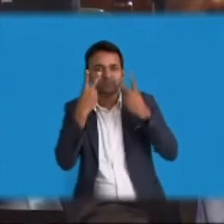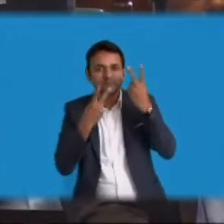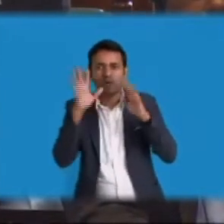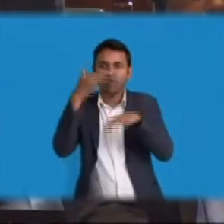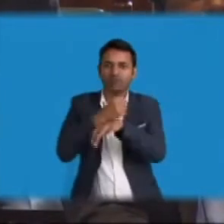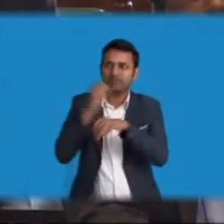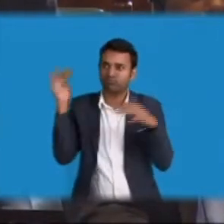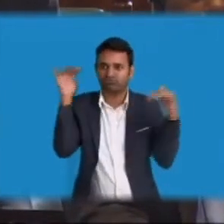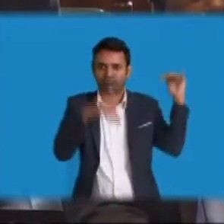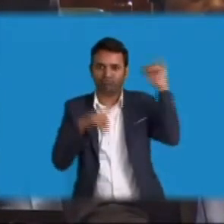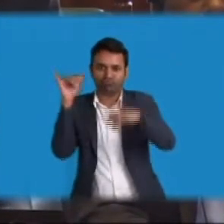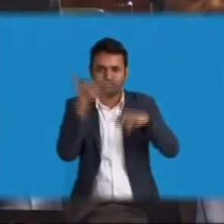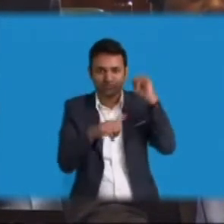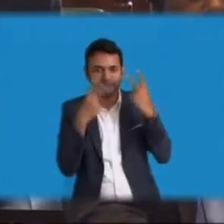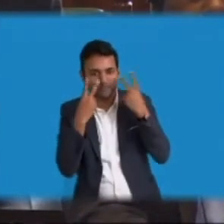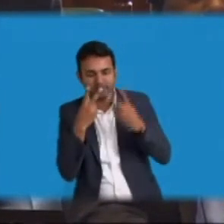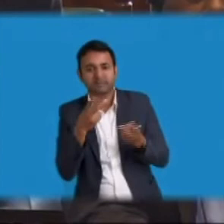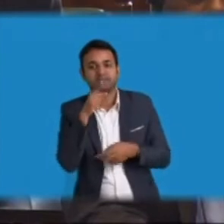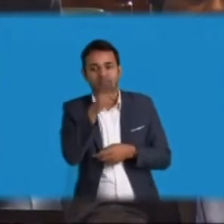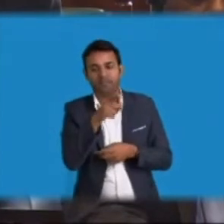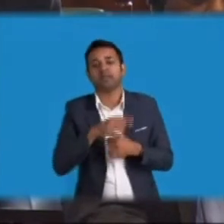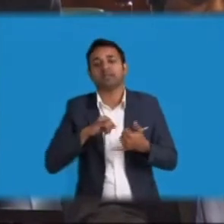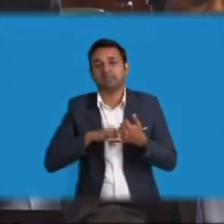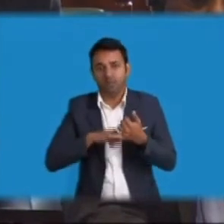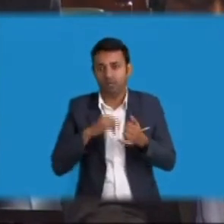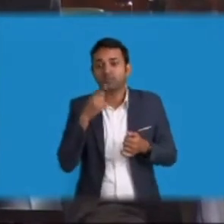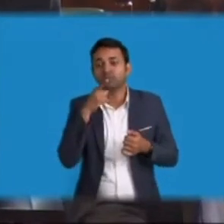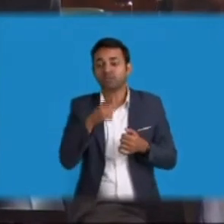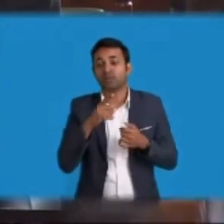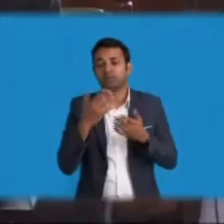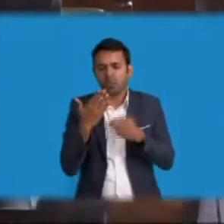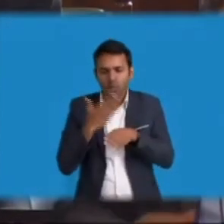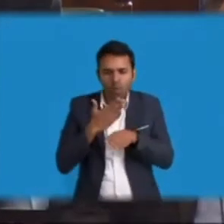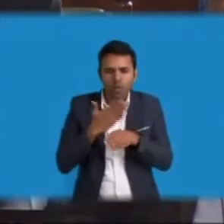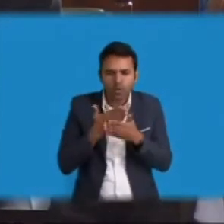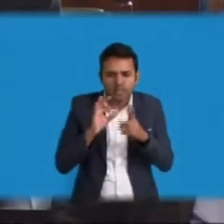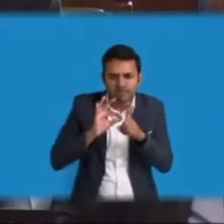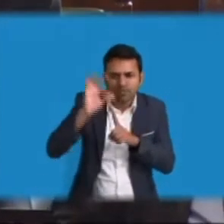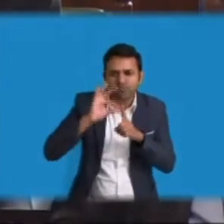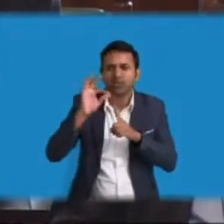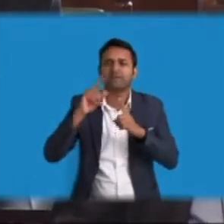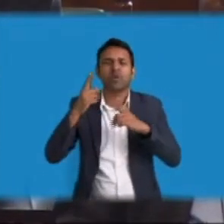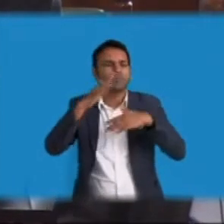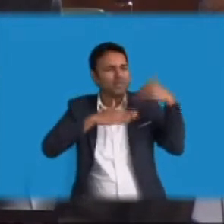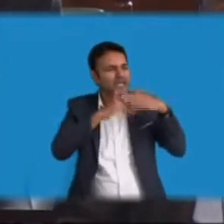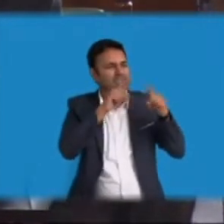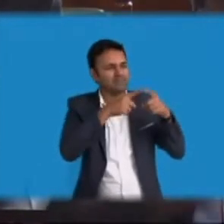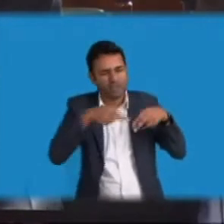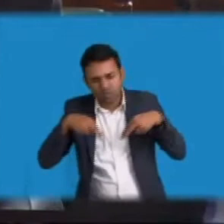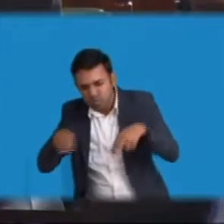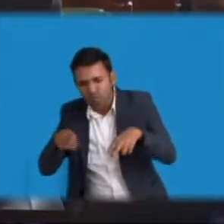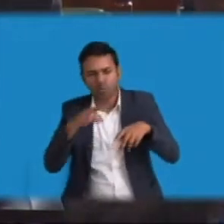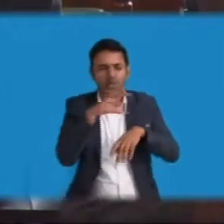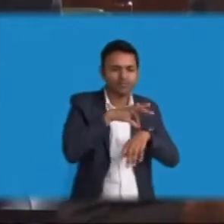embarked on providing services and improving infrastructure at an informal settlement in Nakama.